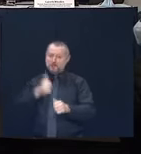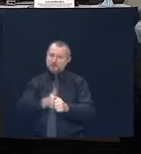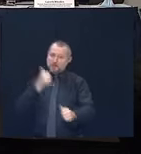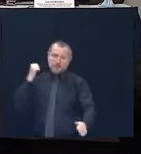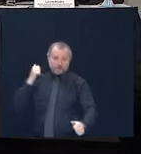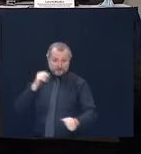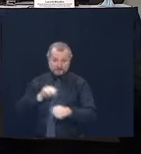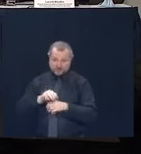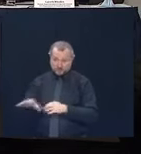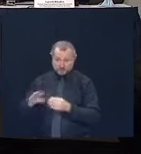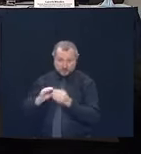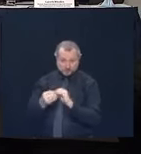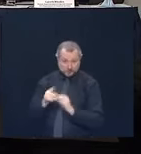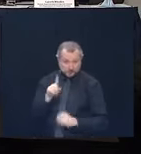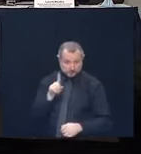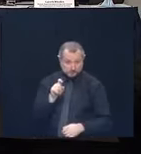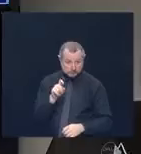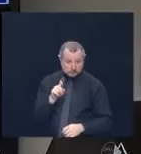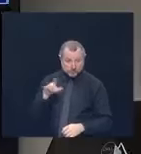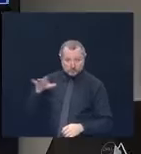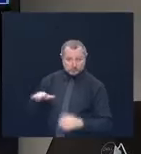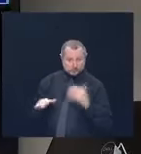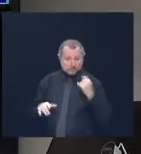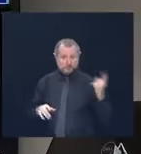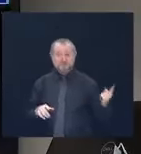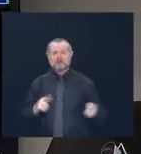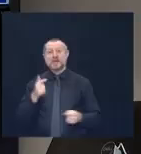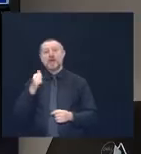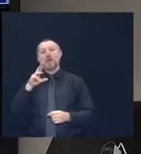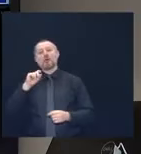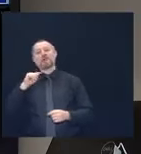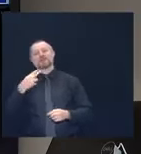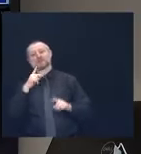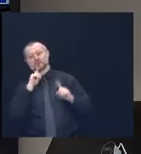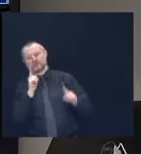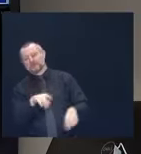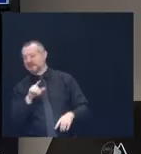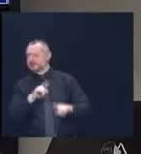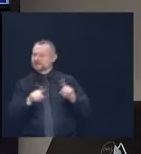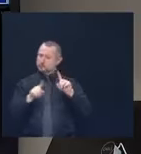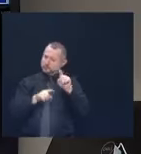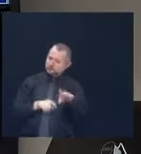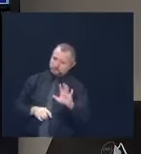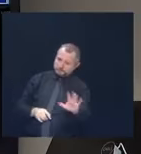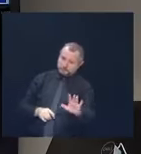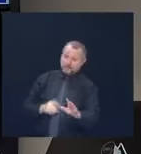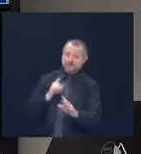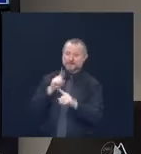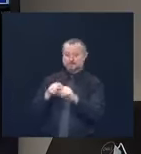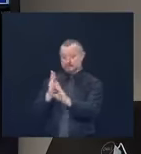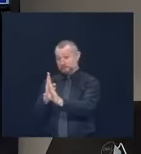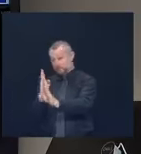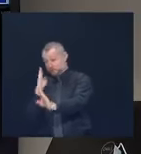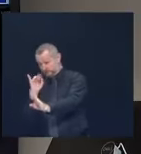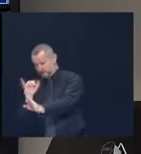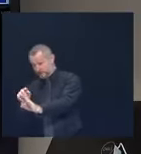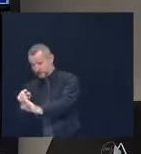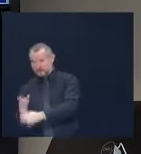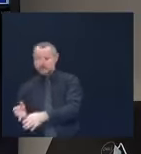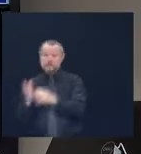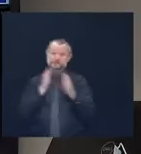now? Good. So in terms of the 2 different questions, one is the wait times at testing sites, and the second is the lag